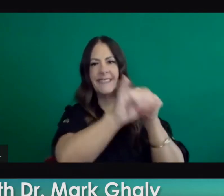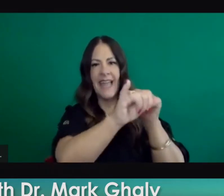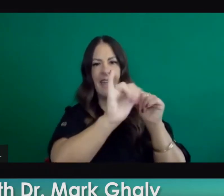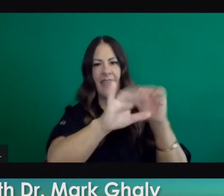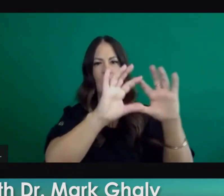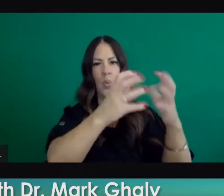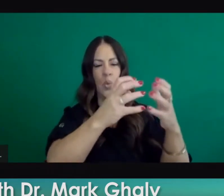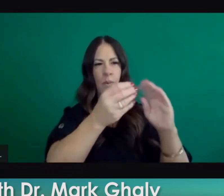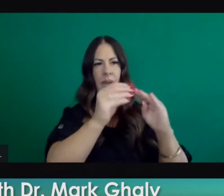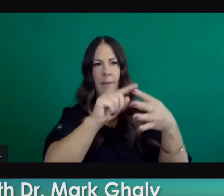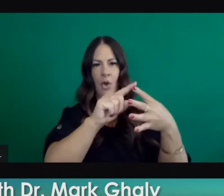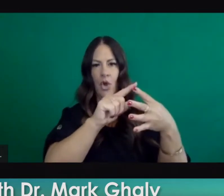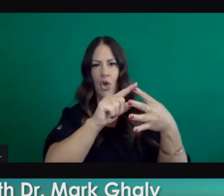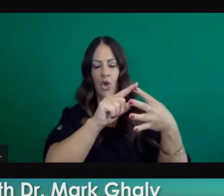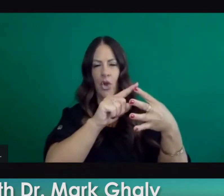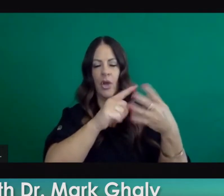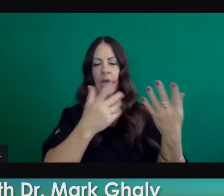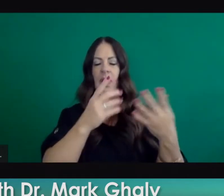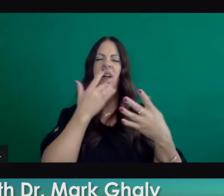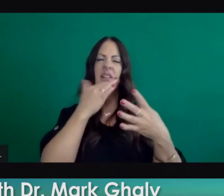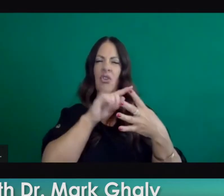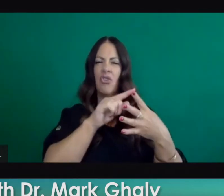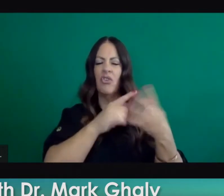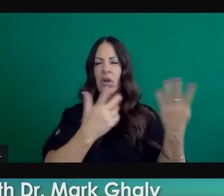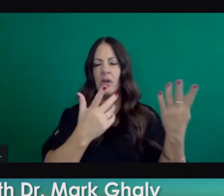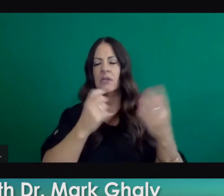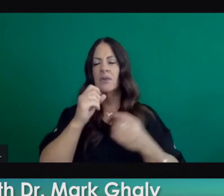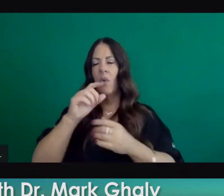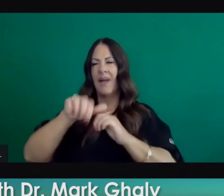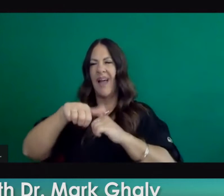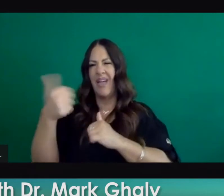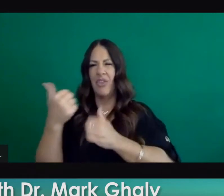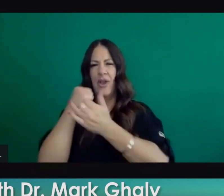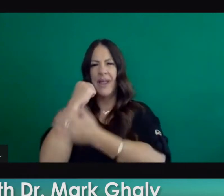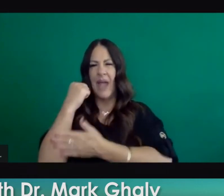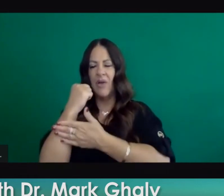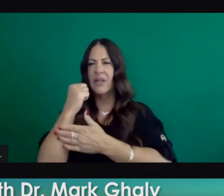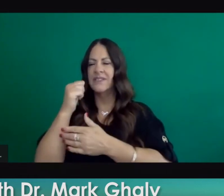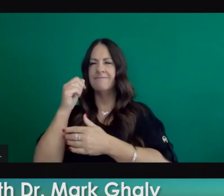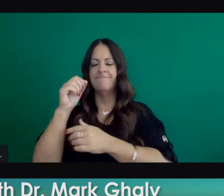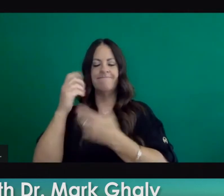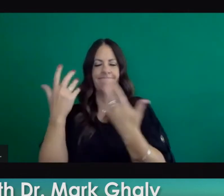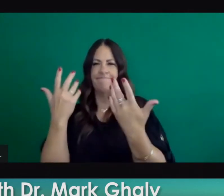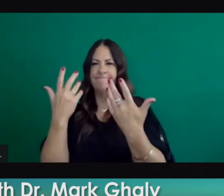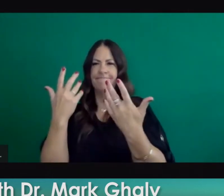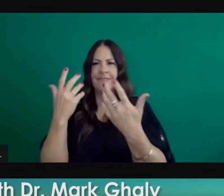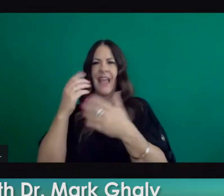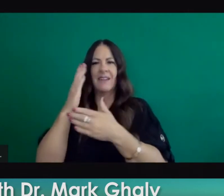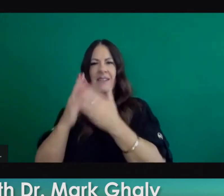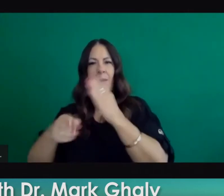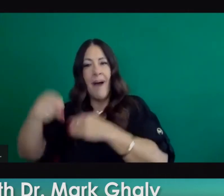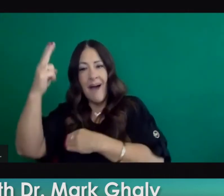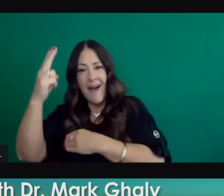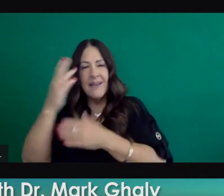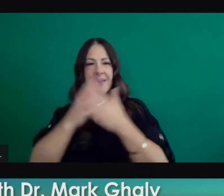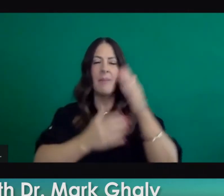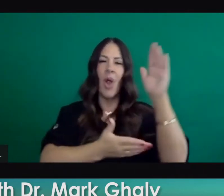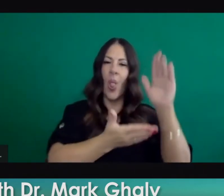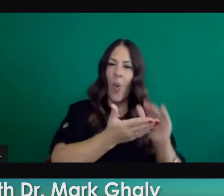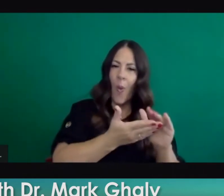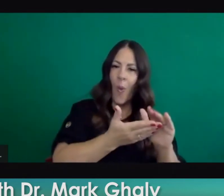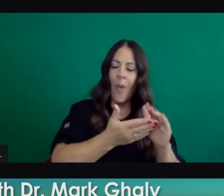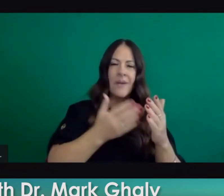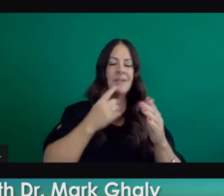before, the transmission rates in different counties are different. We don't live in the aggregate. Our blueprint allows for